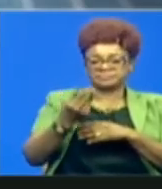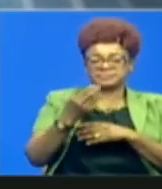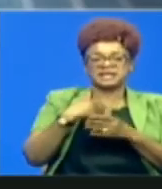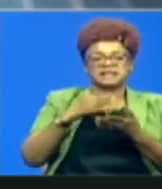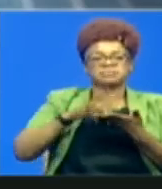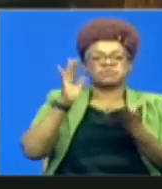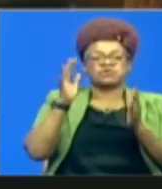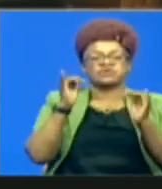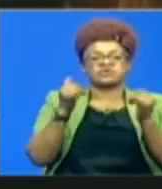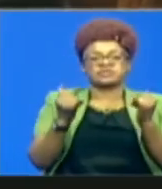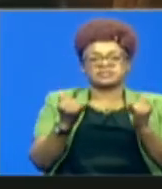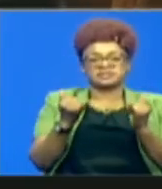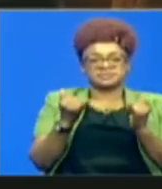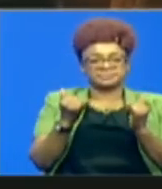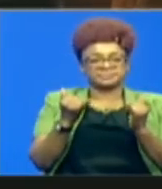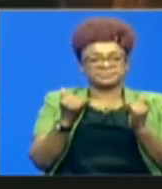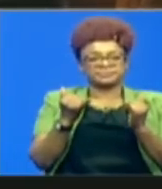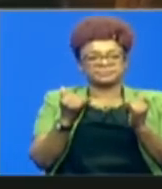the details.